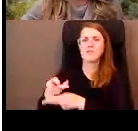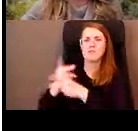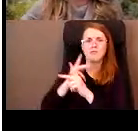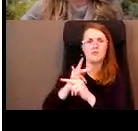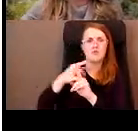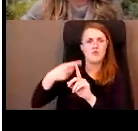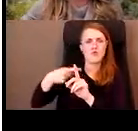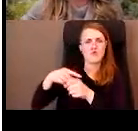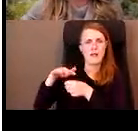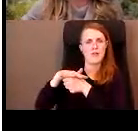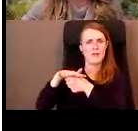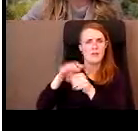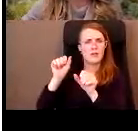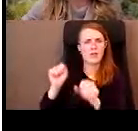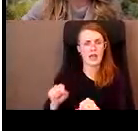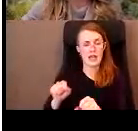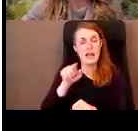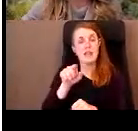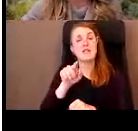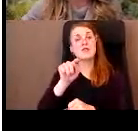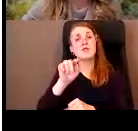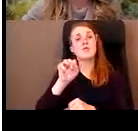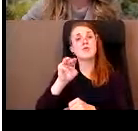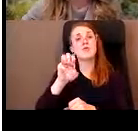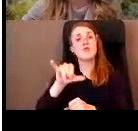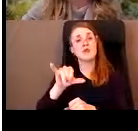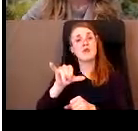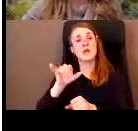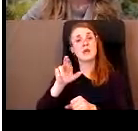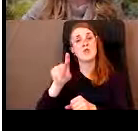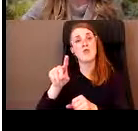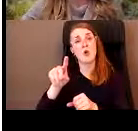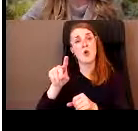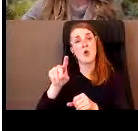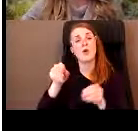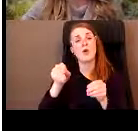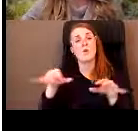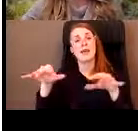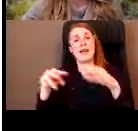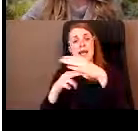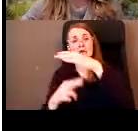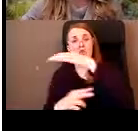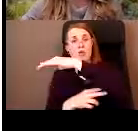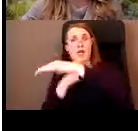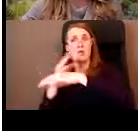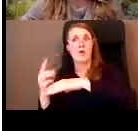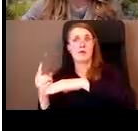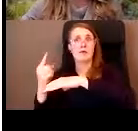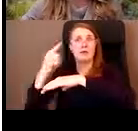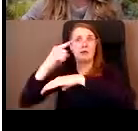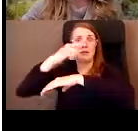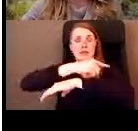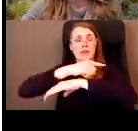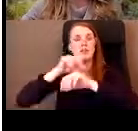the potential Toomey Road pedestrian bridge would extend over and land as an entry point into the park.